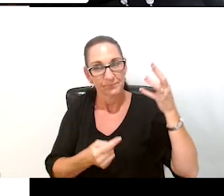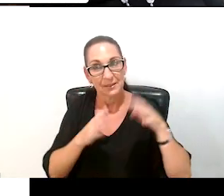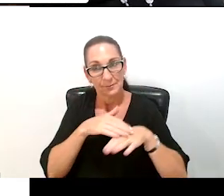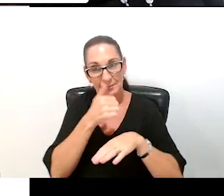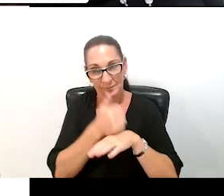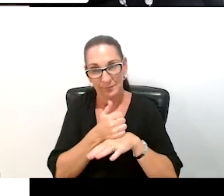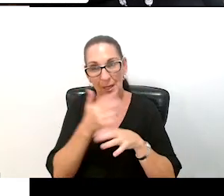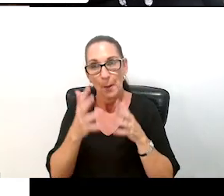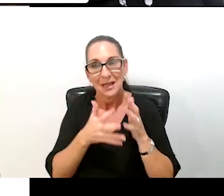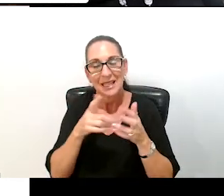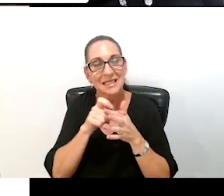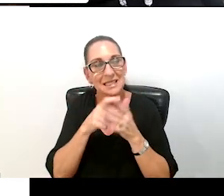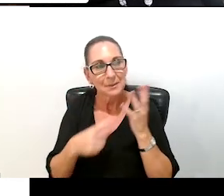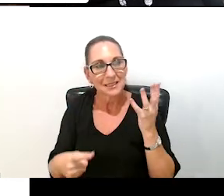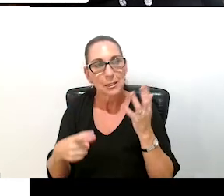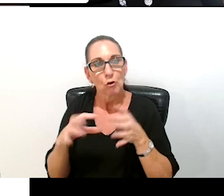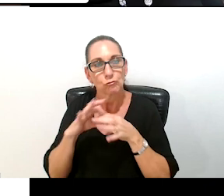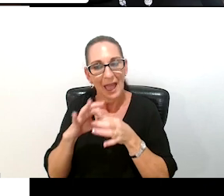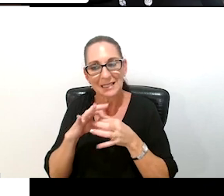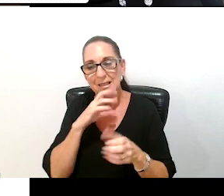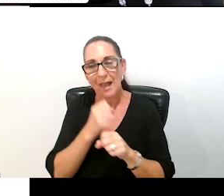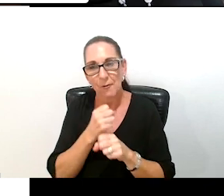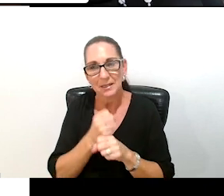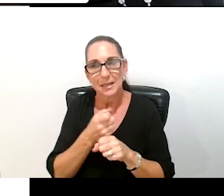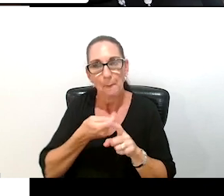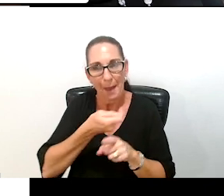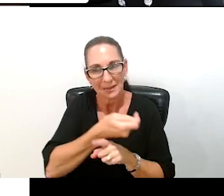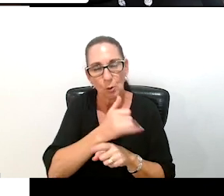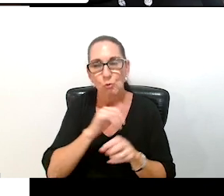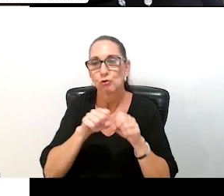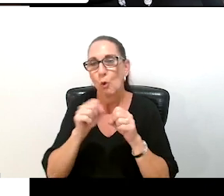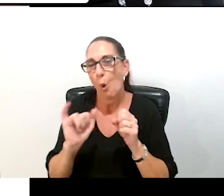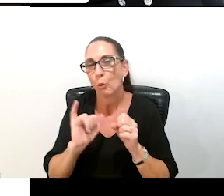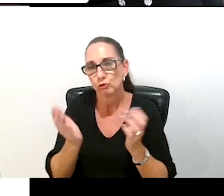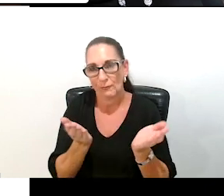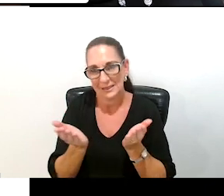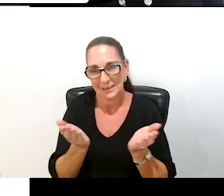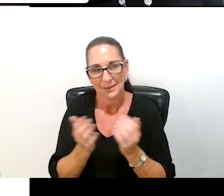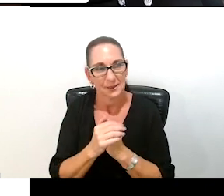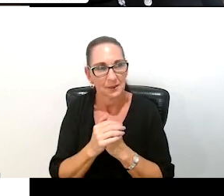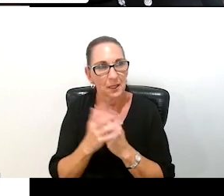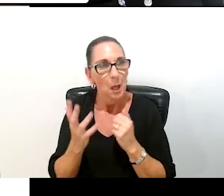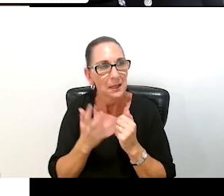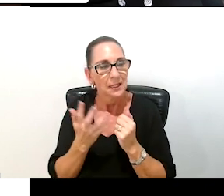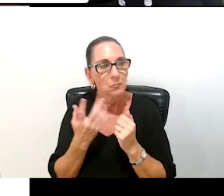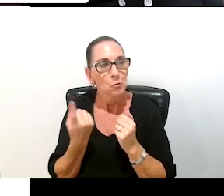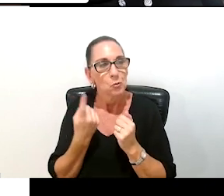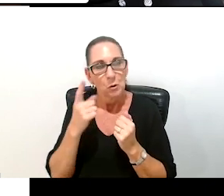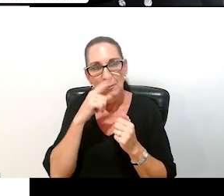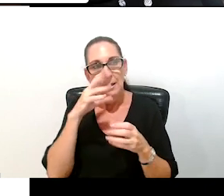are about disability-related government payments and services. So these indicators include people who have been taken part